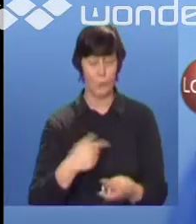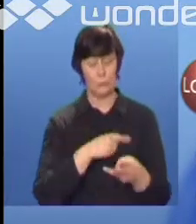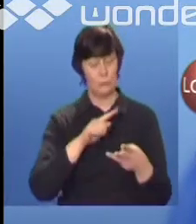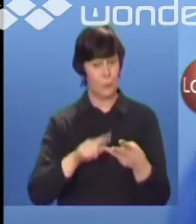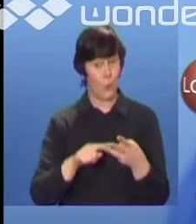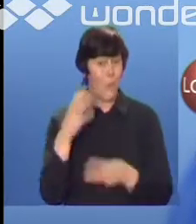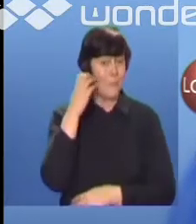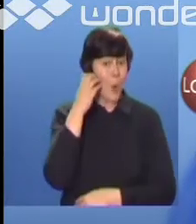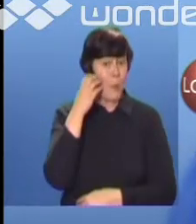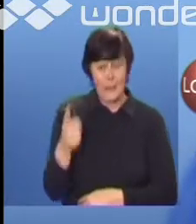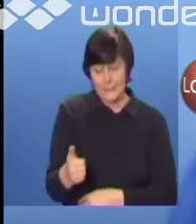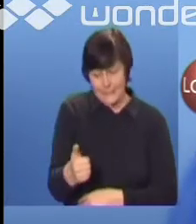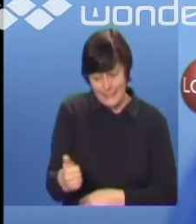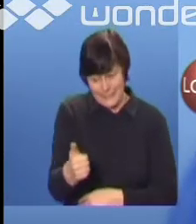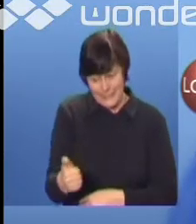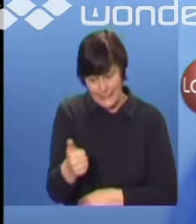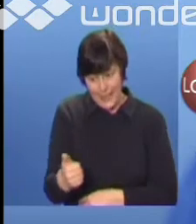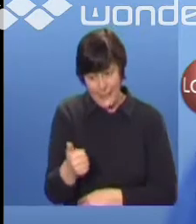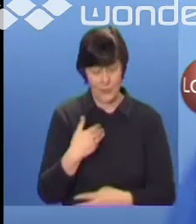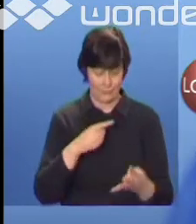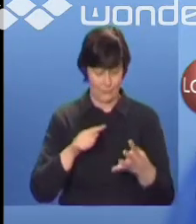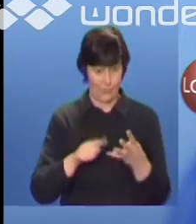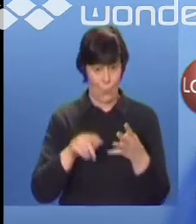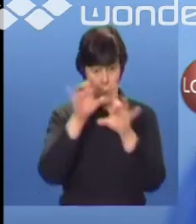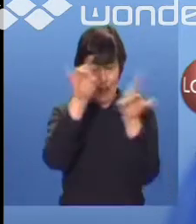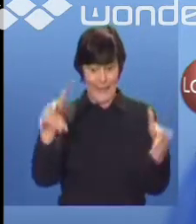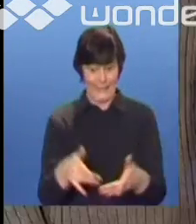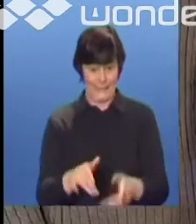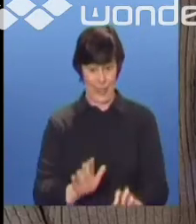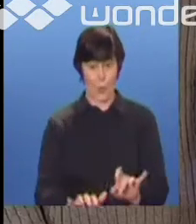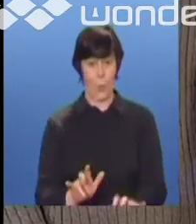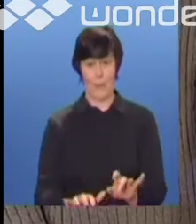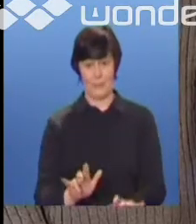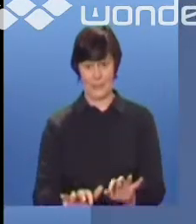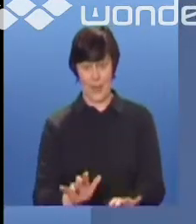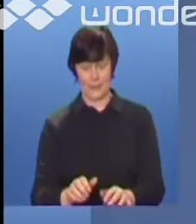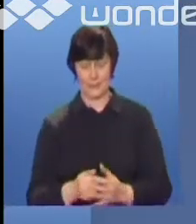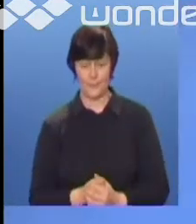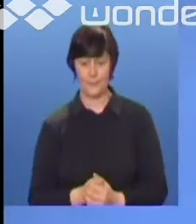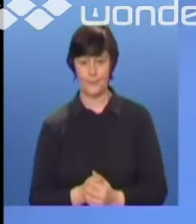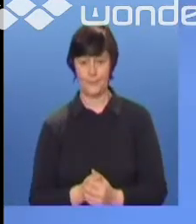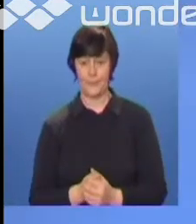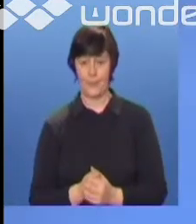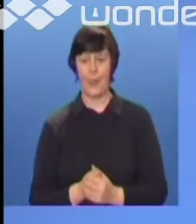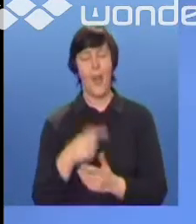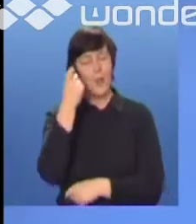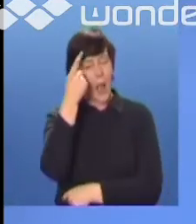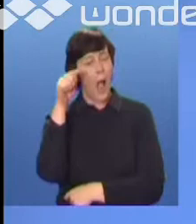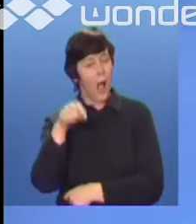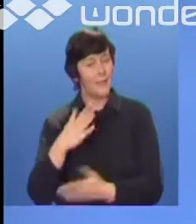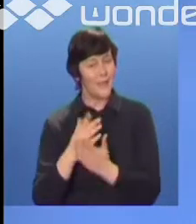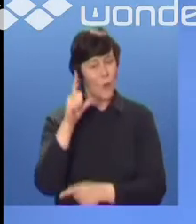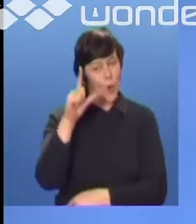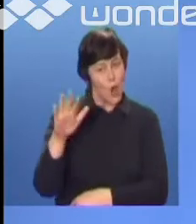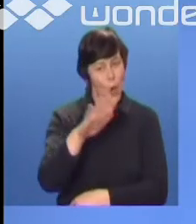system, by text messages from a mobile phone, or online via the Locata website. Locata is